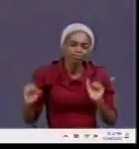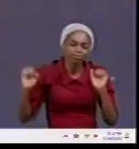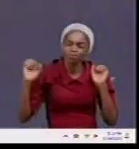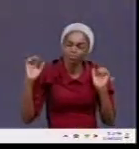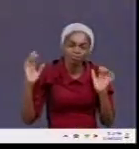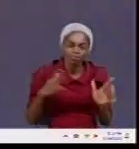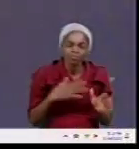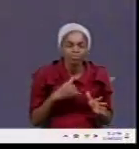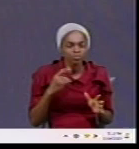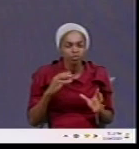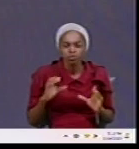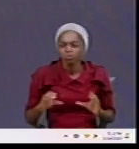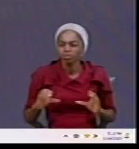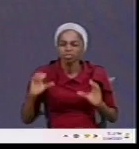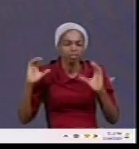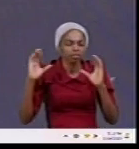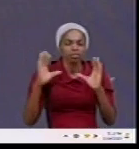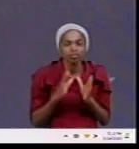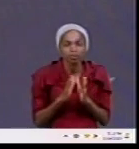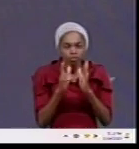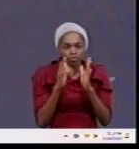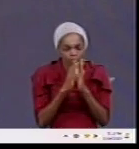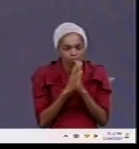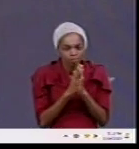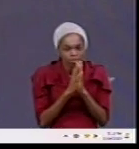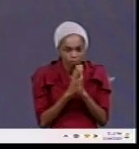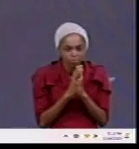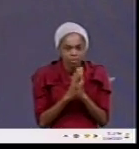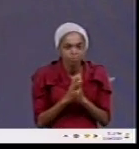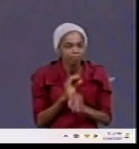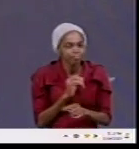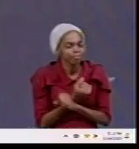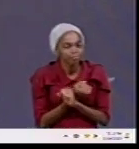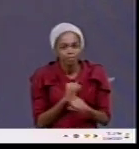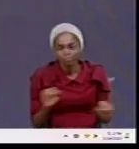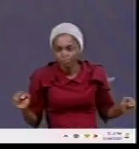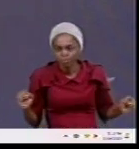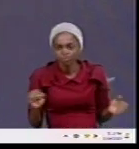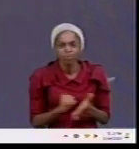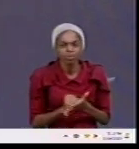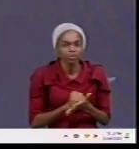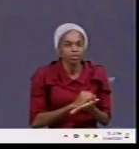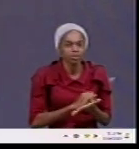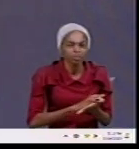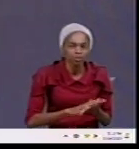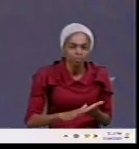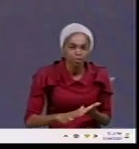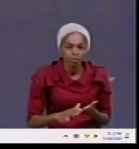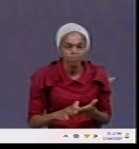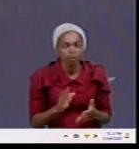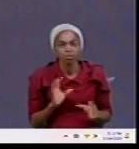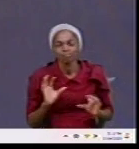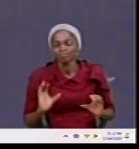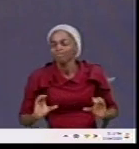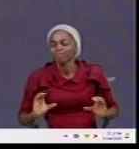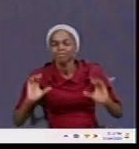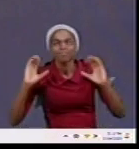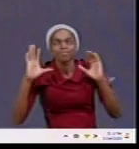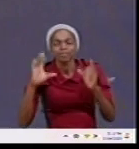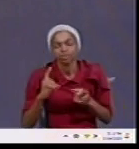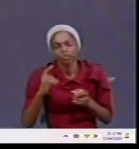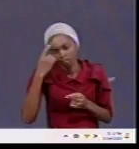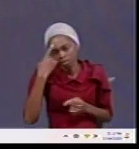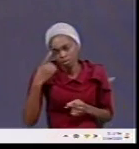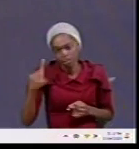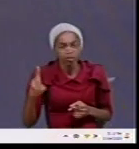sanctification, dedication for service. Now, pray. In Jesus' mighty name